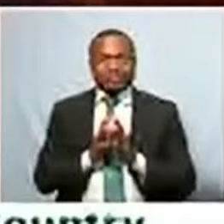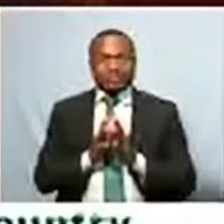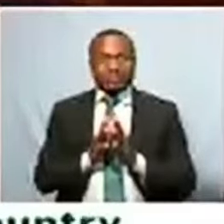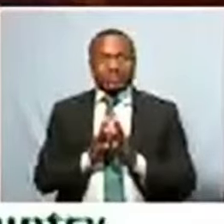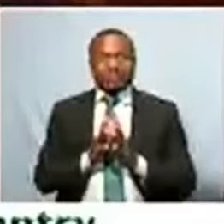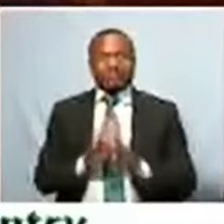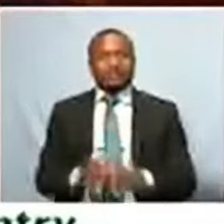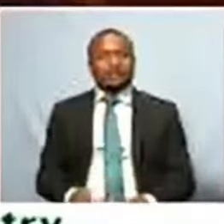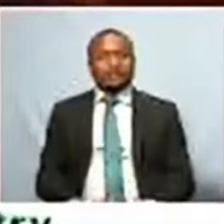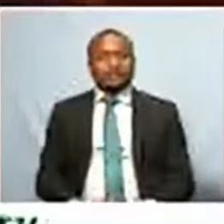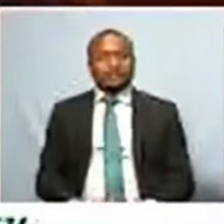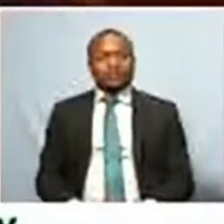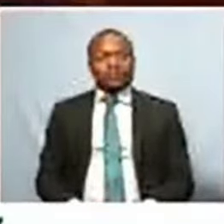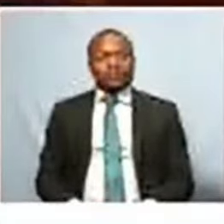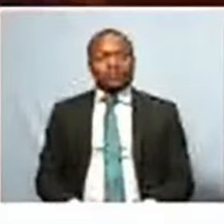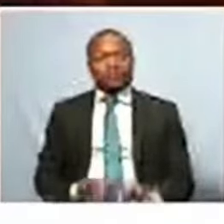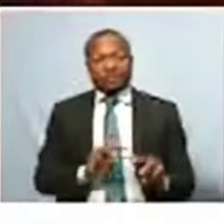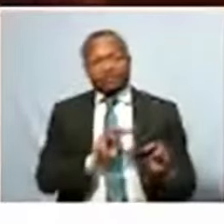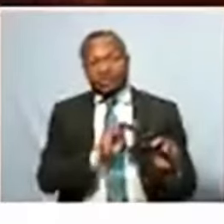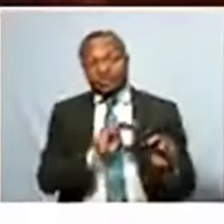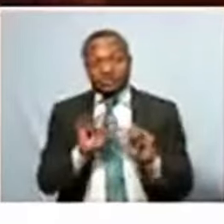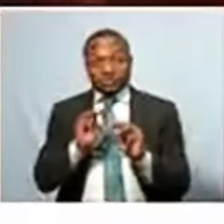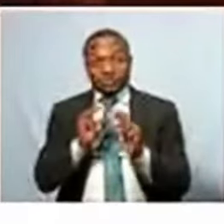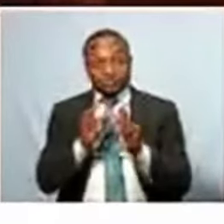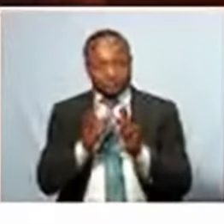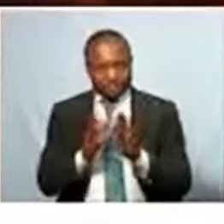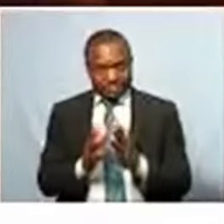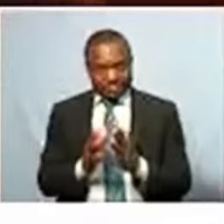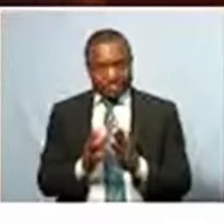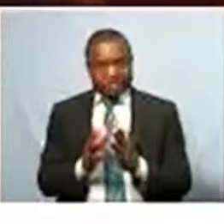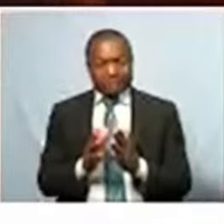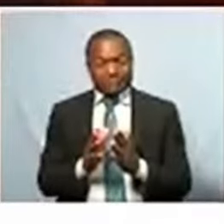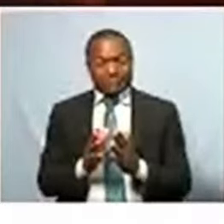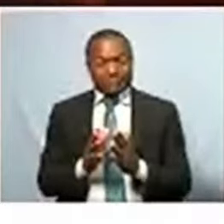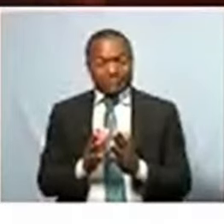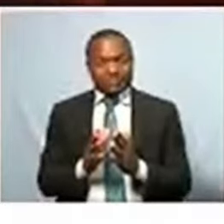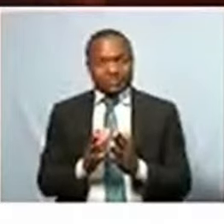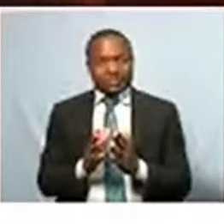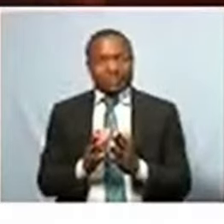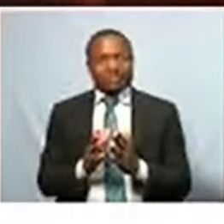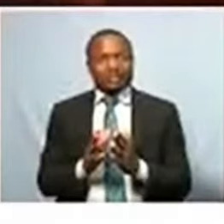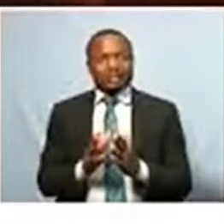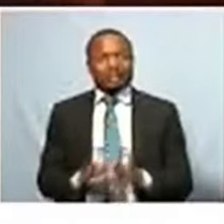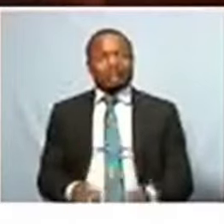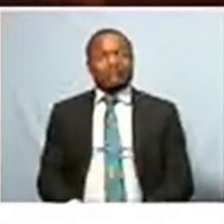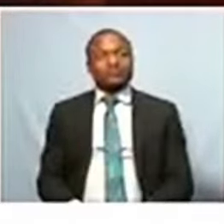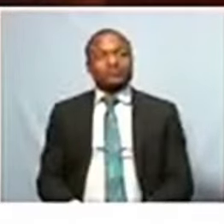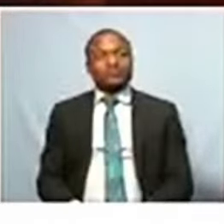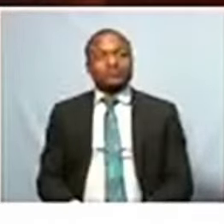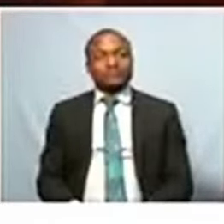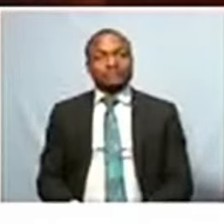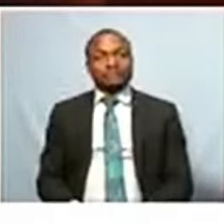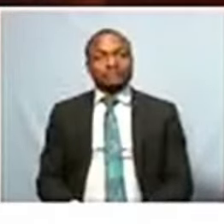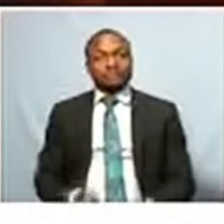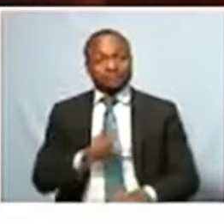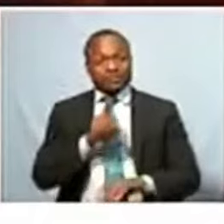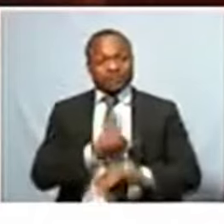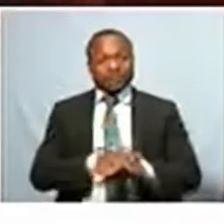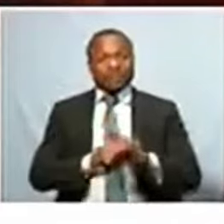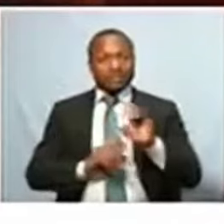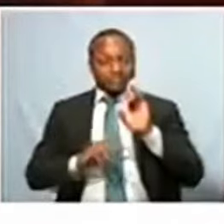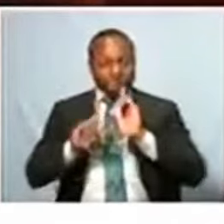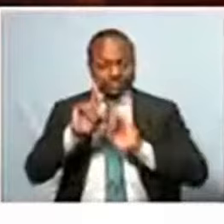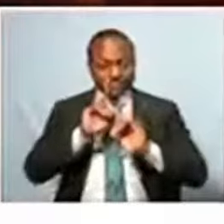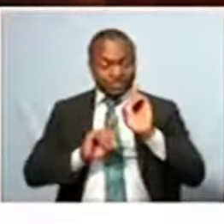it is the mover in the initial time of debate. He